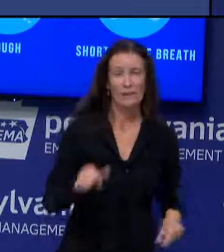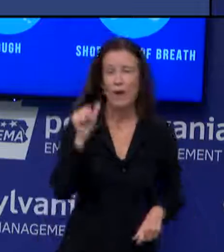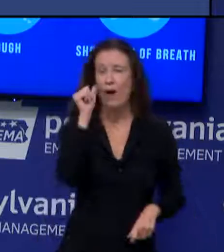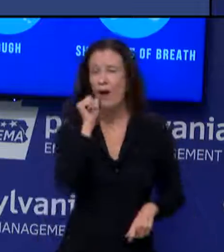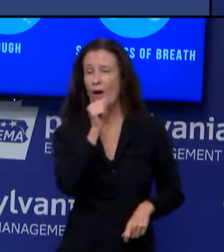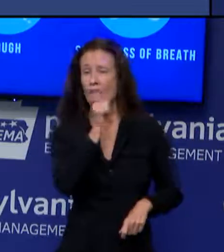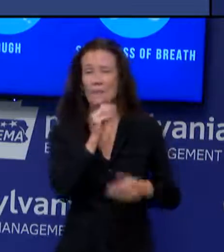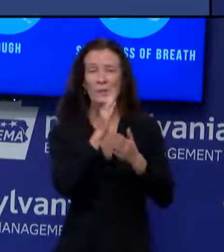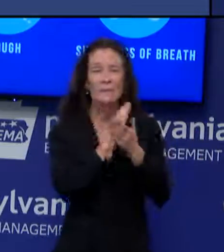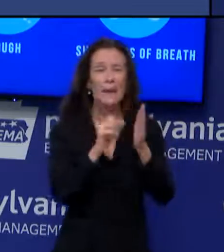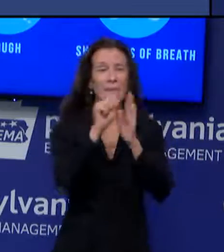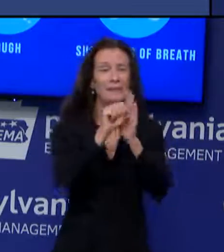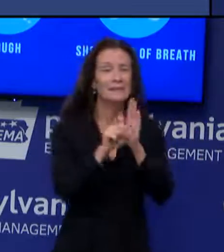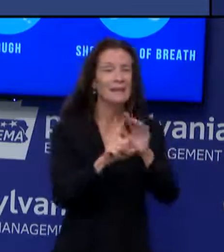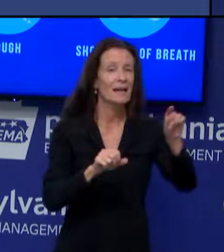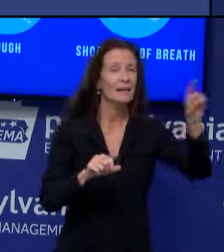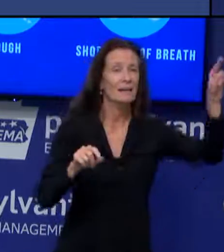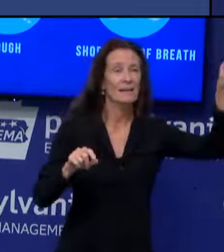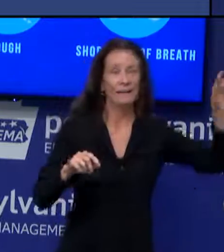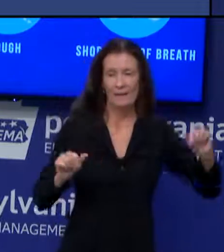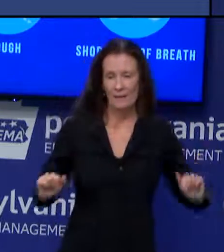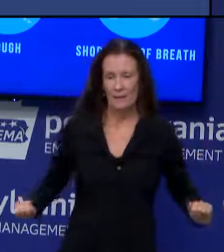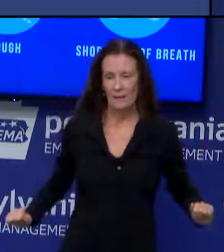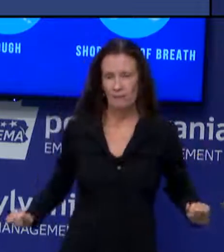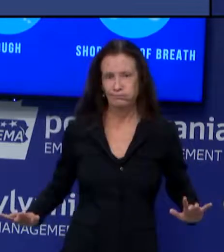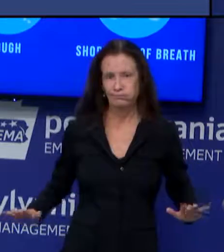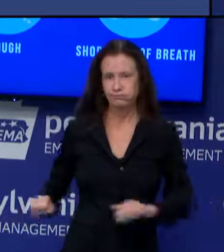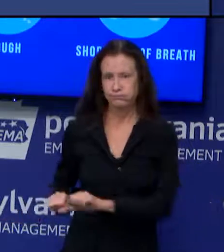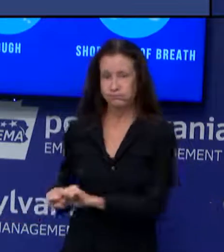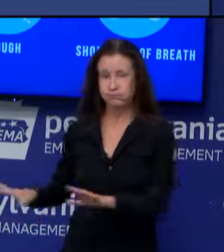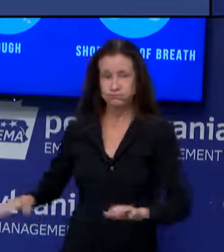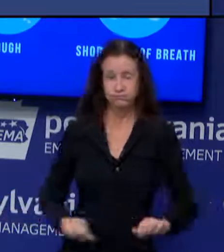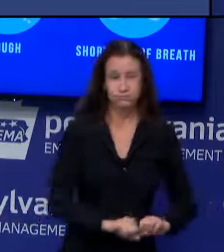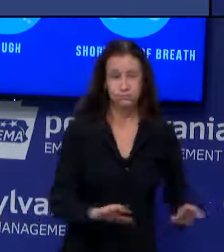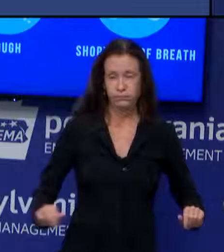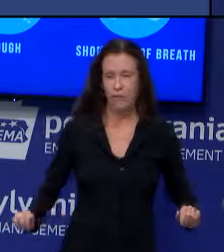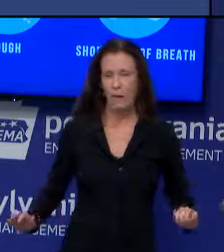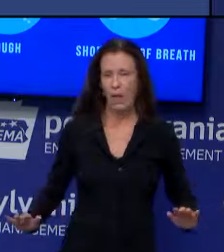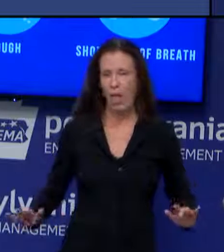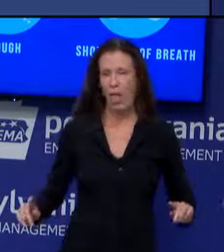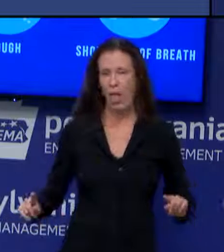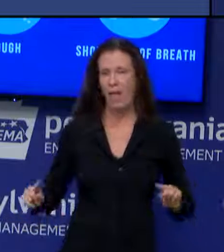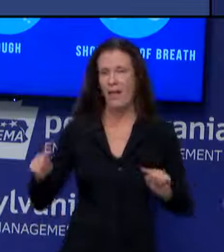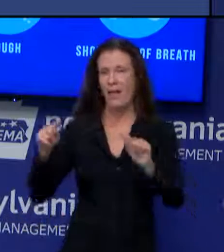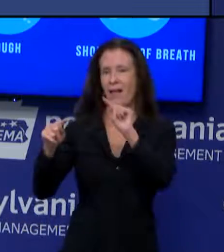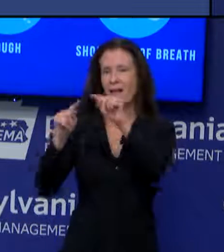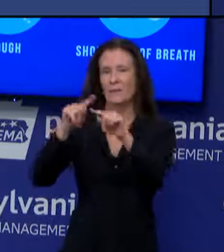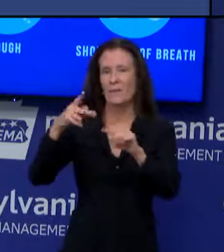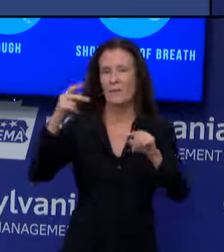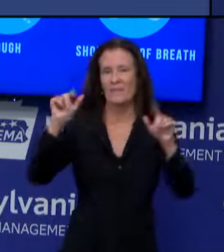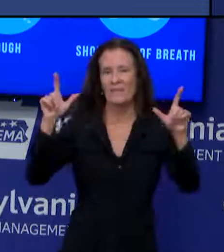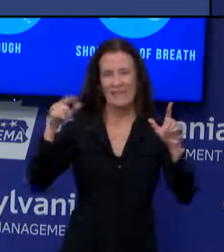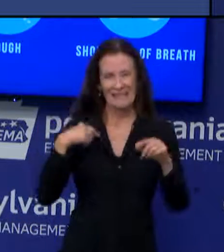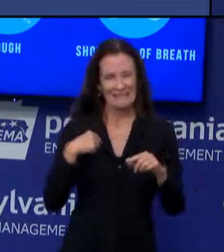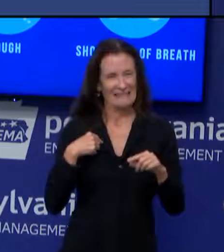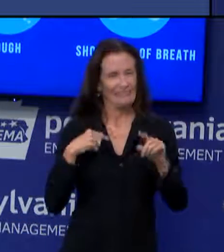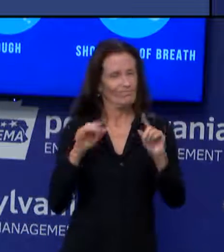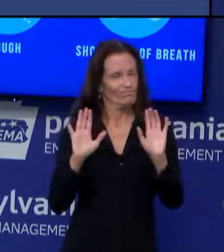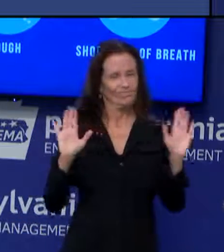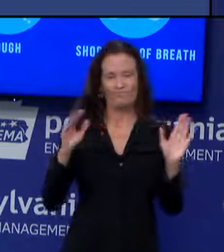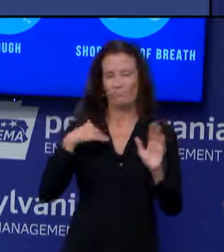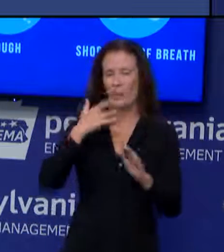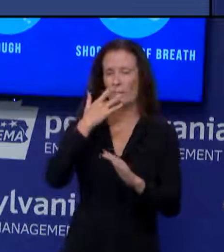that had crept north and into the Mid-Atlantic. And yes, we did. As we put in that mitigation effort with